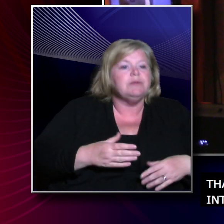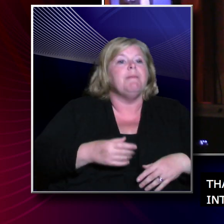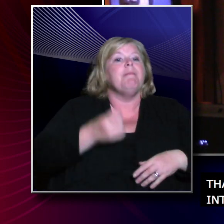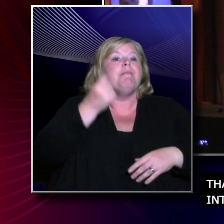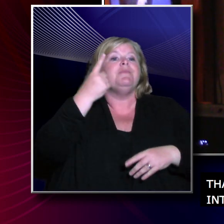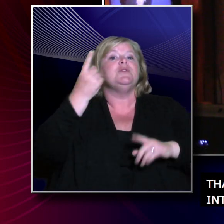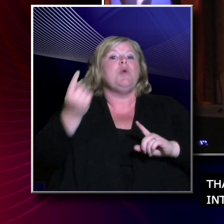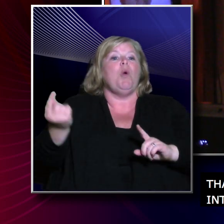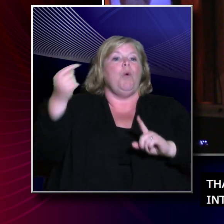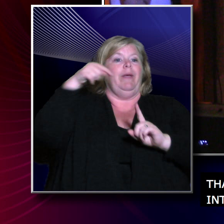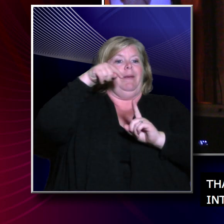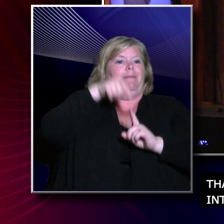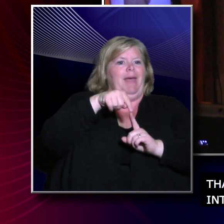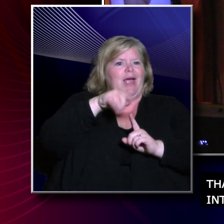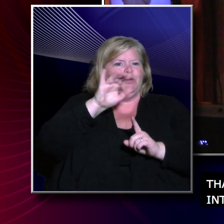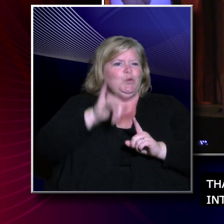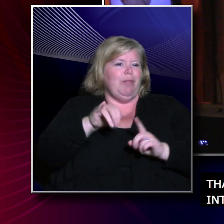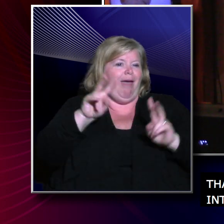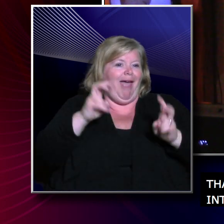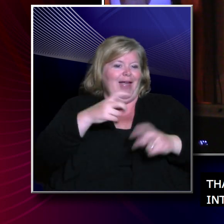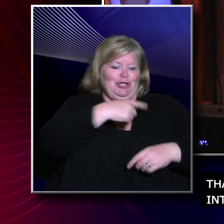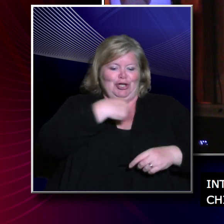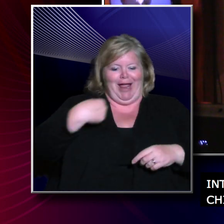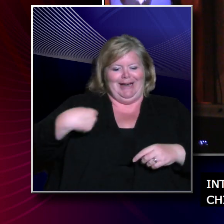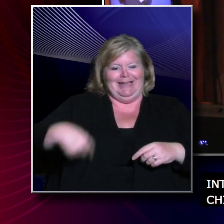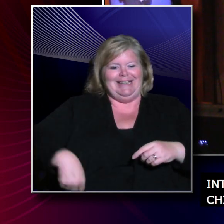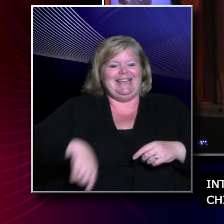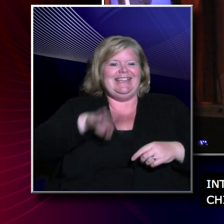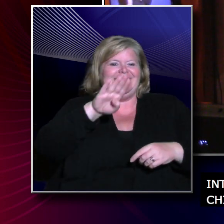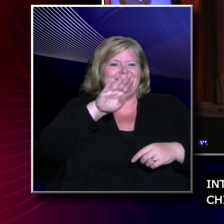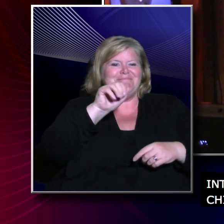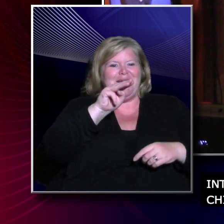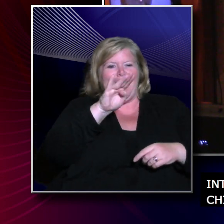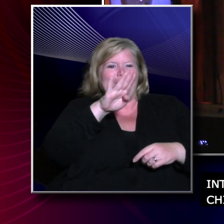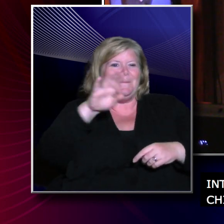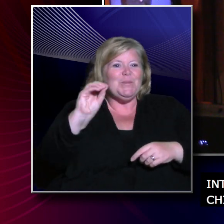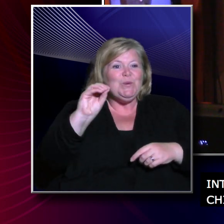to the Chinese bamboo tree.